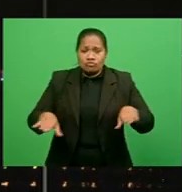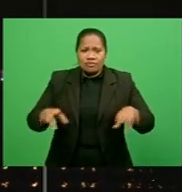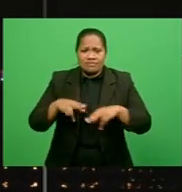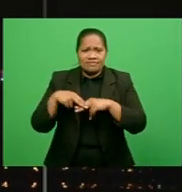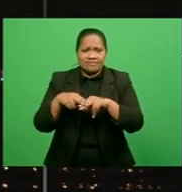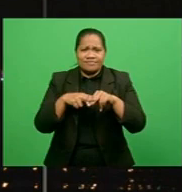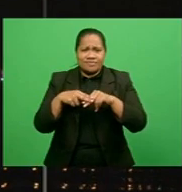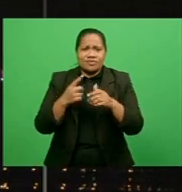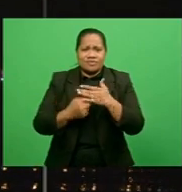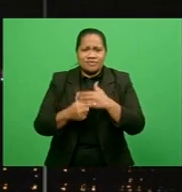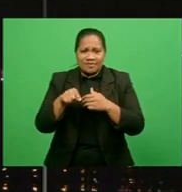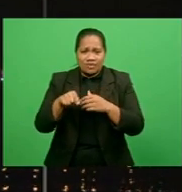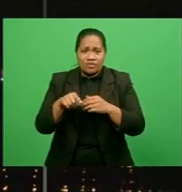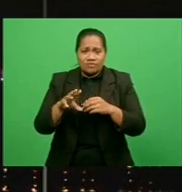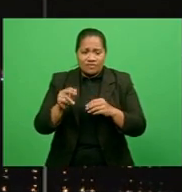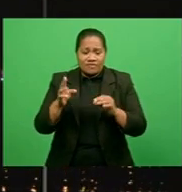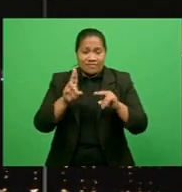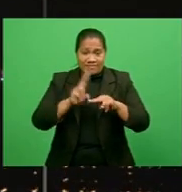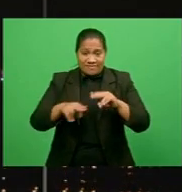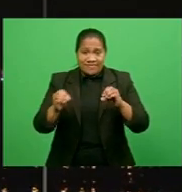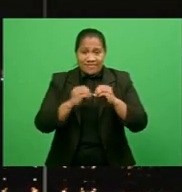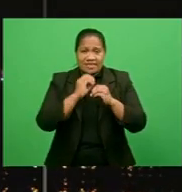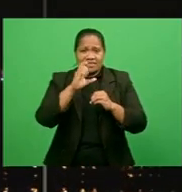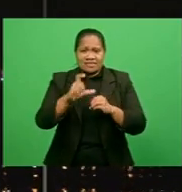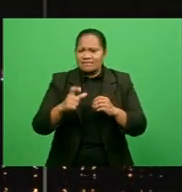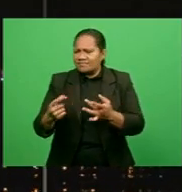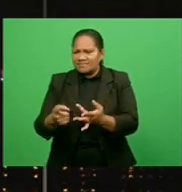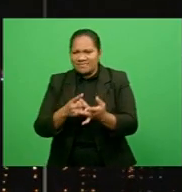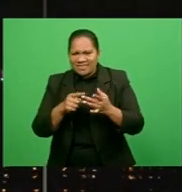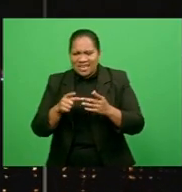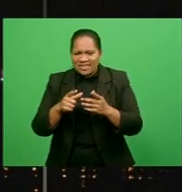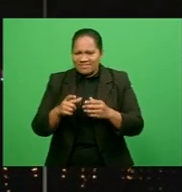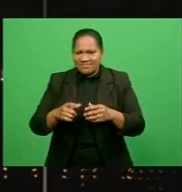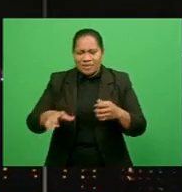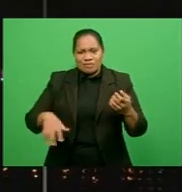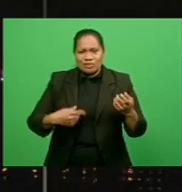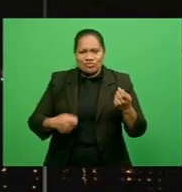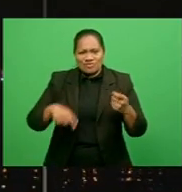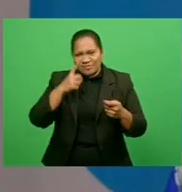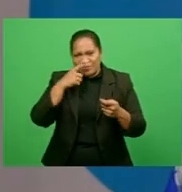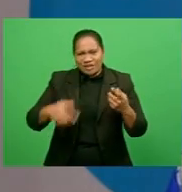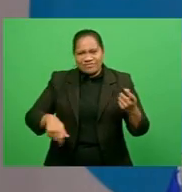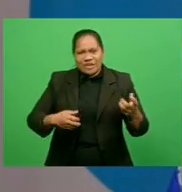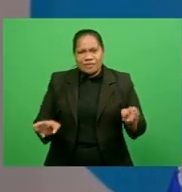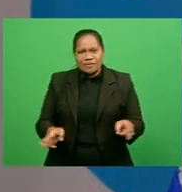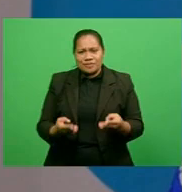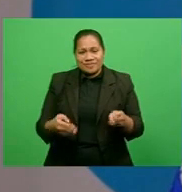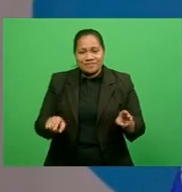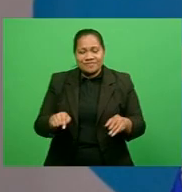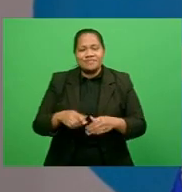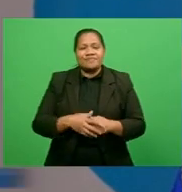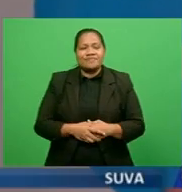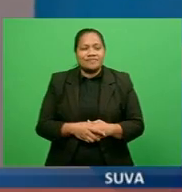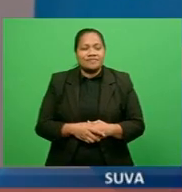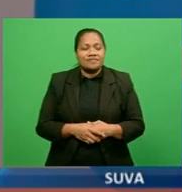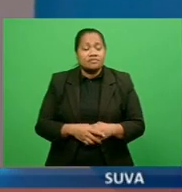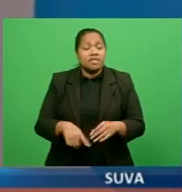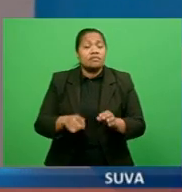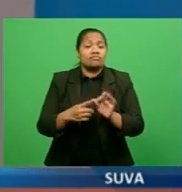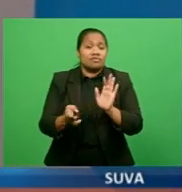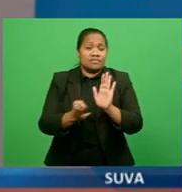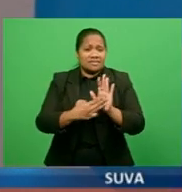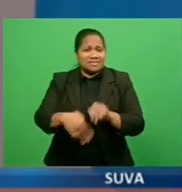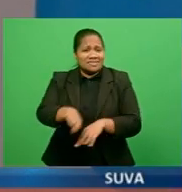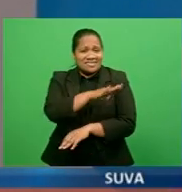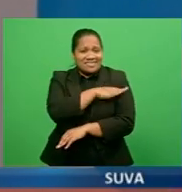Fijian Broadcasting Corporation and local musicians. Josai Nanunga has more. Prime Minister